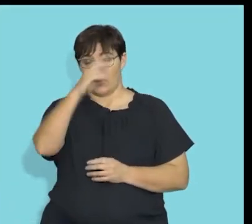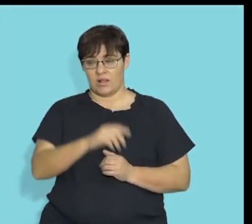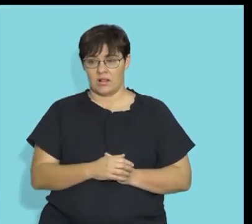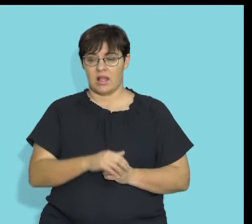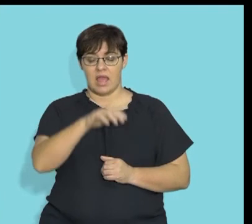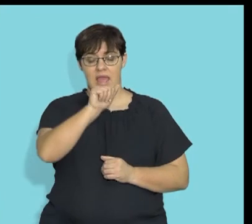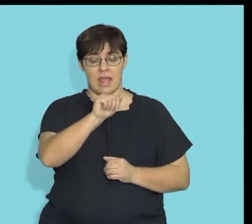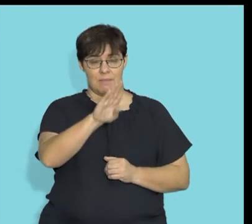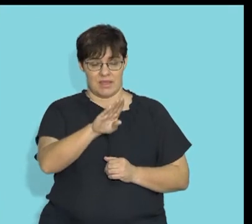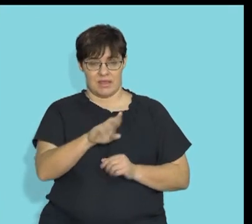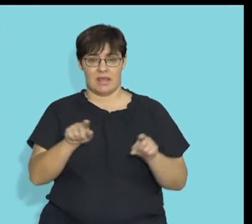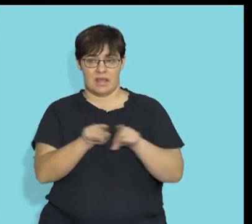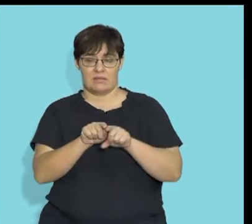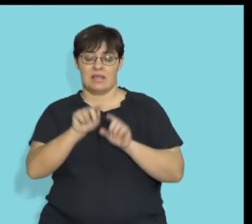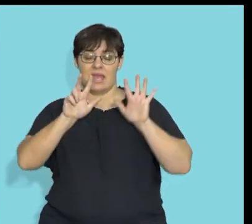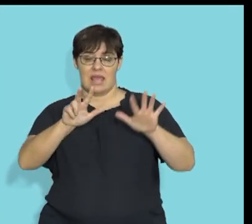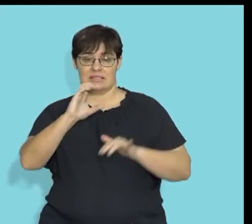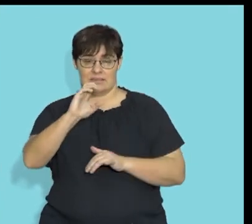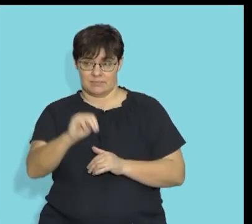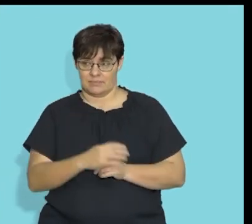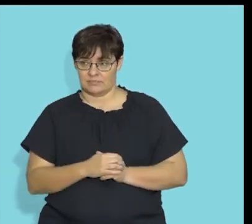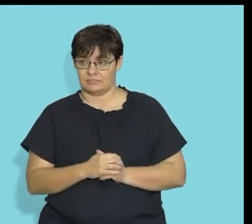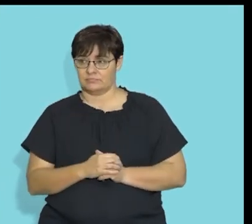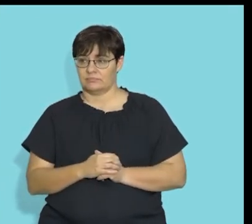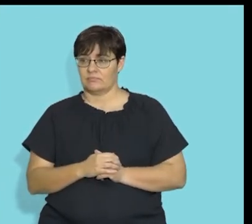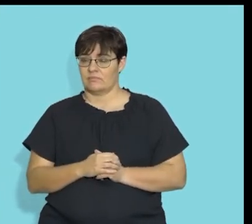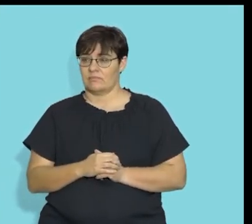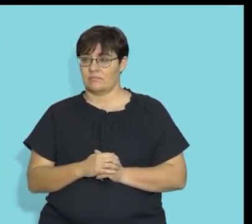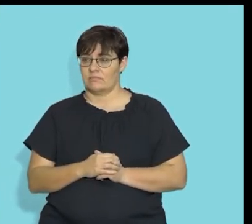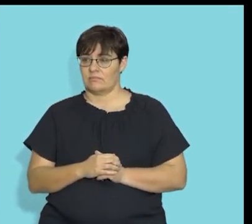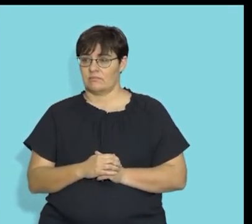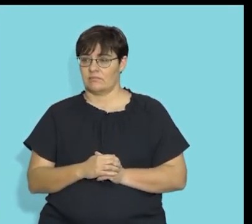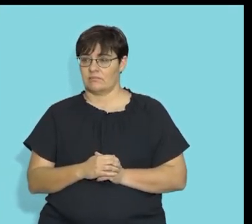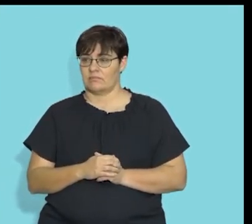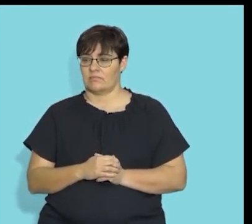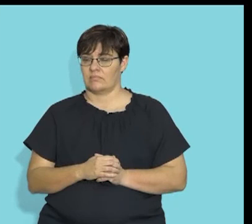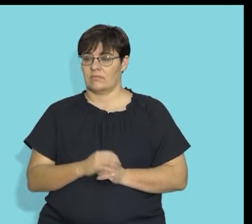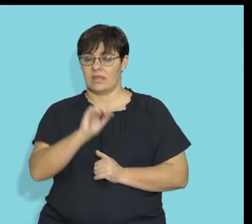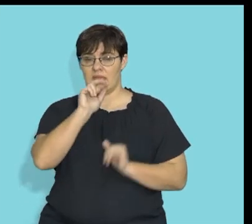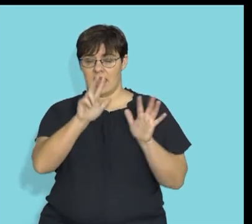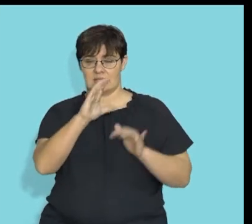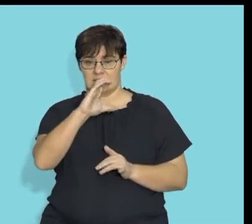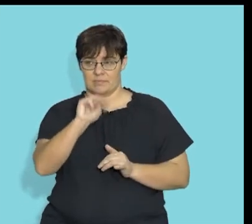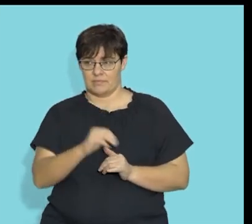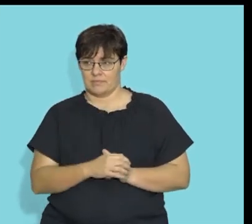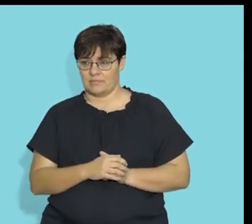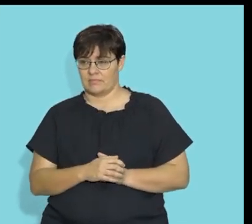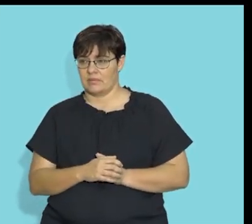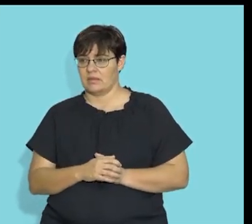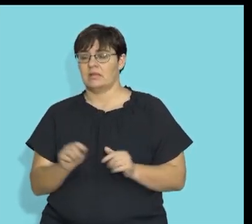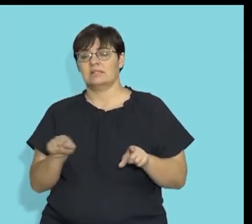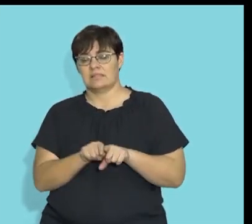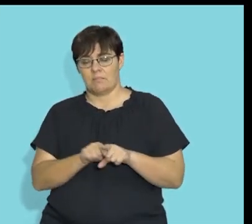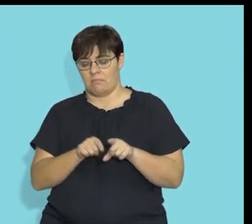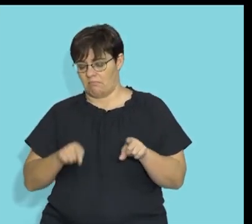So we know that AB is 8 centimeters, which means that this length is 8